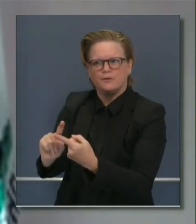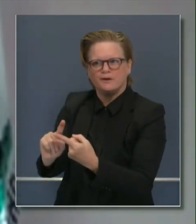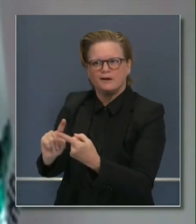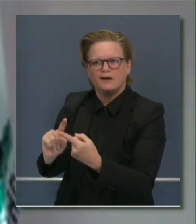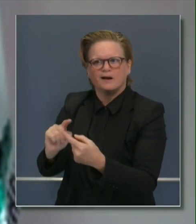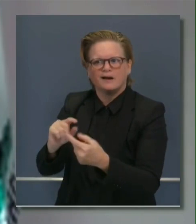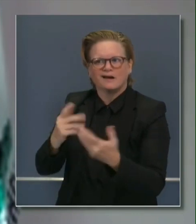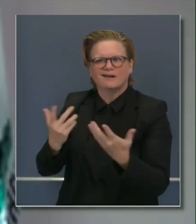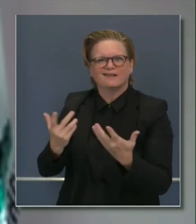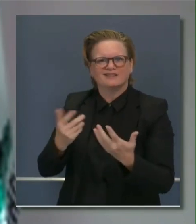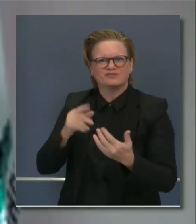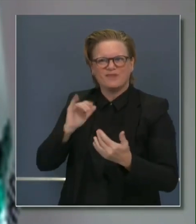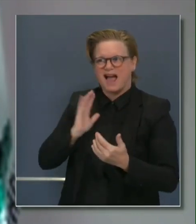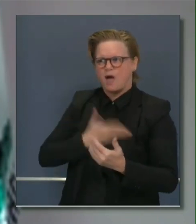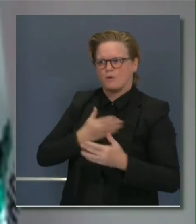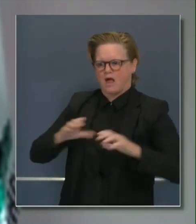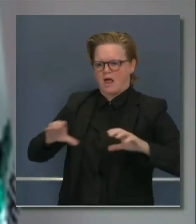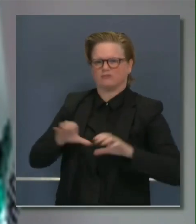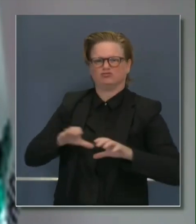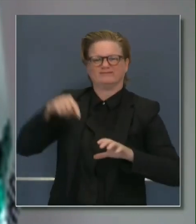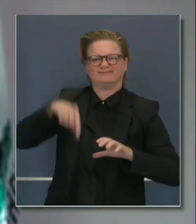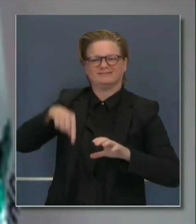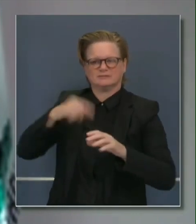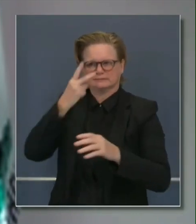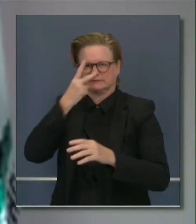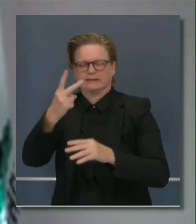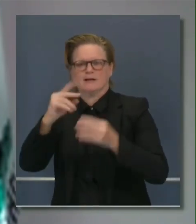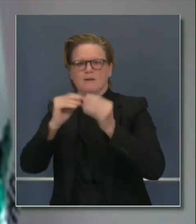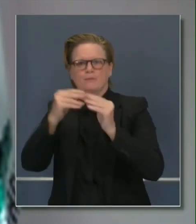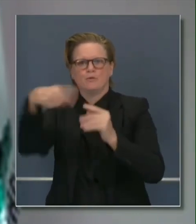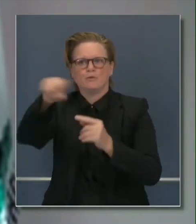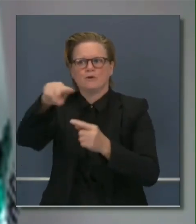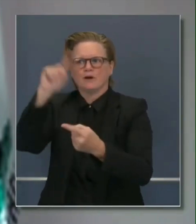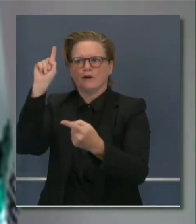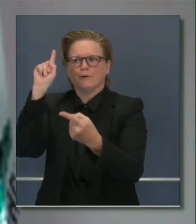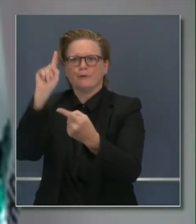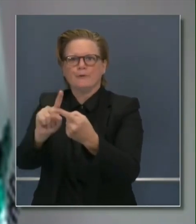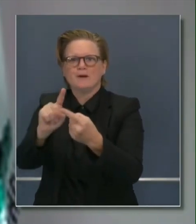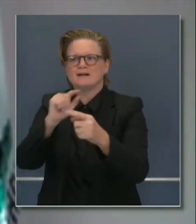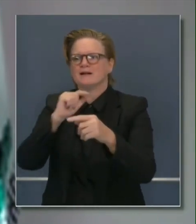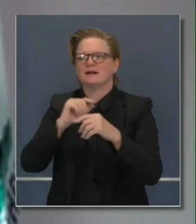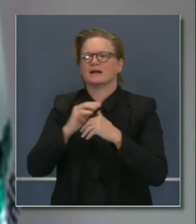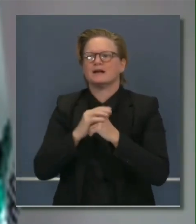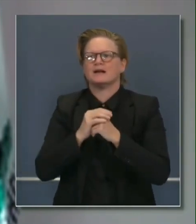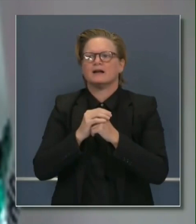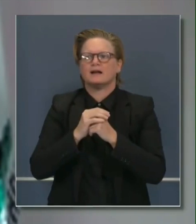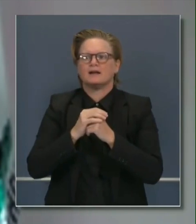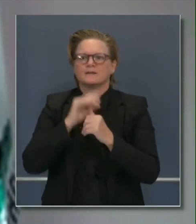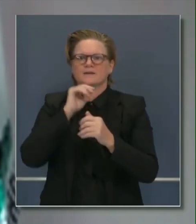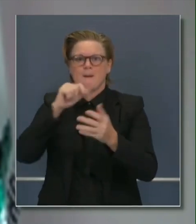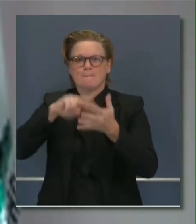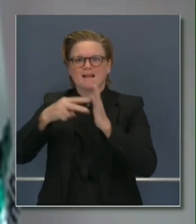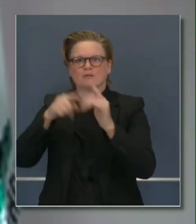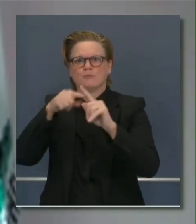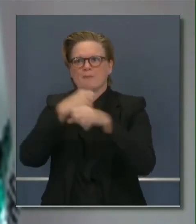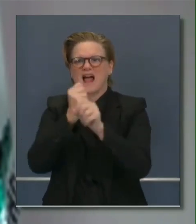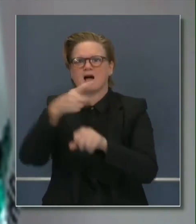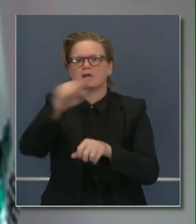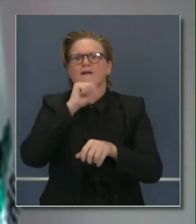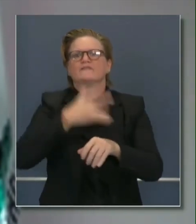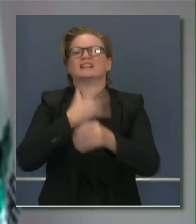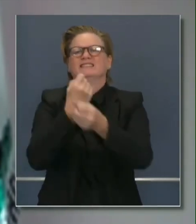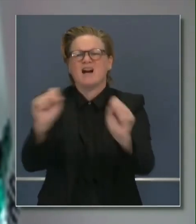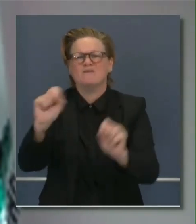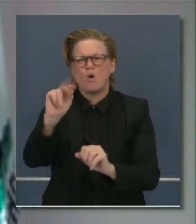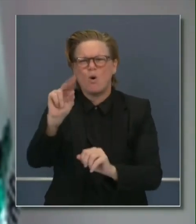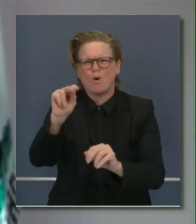about over the last many months, but with nearly 4 times the rate of transmission going on in our state